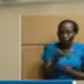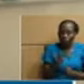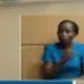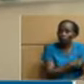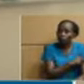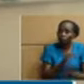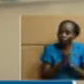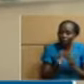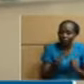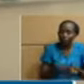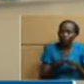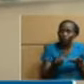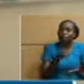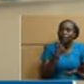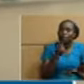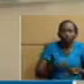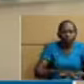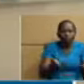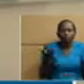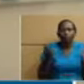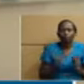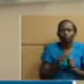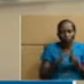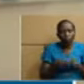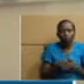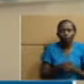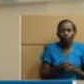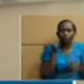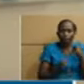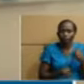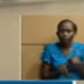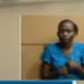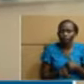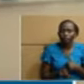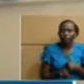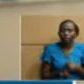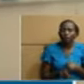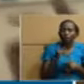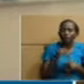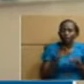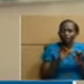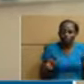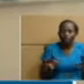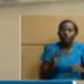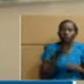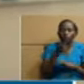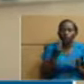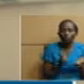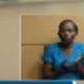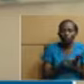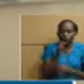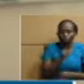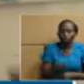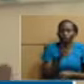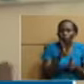can't you deliver these drugs to these people? So finally, In one sentence, I'm saying that the future of Uganda older